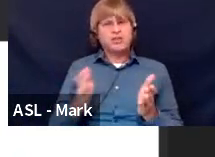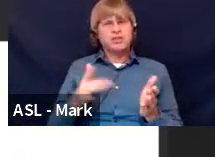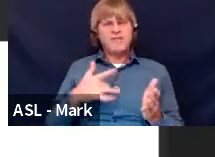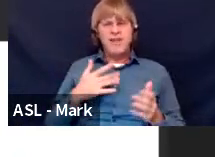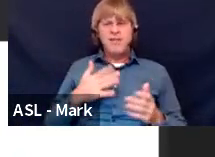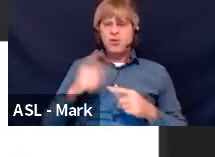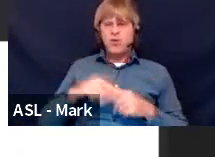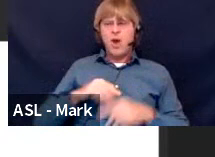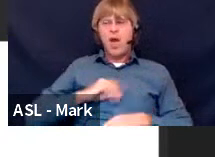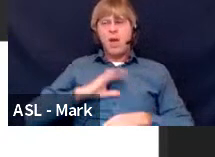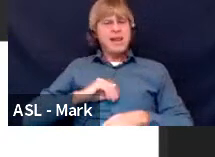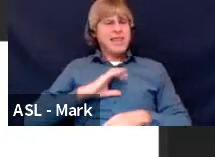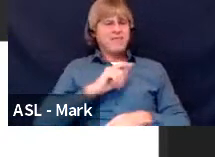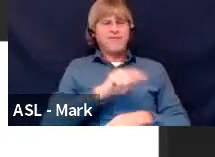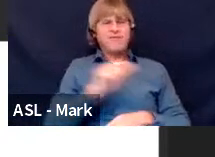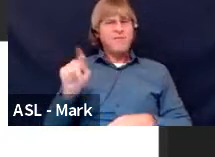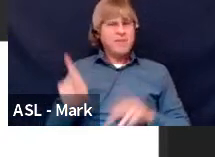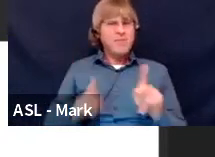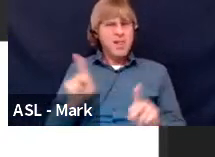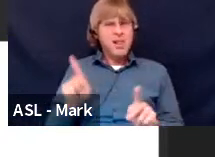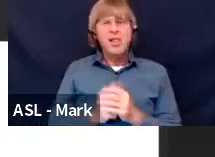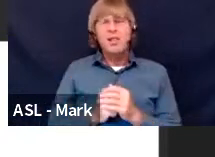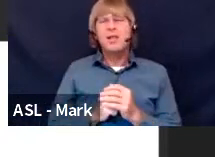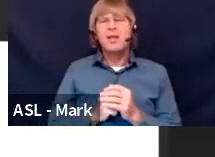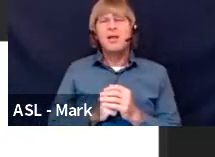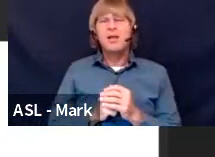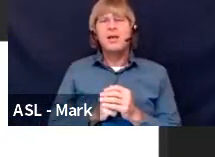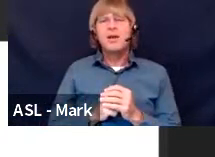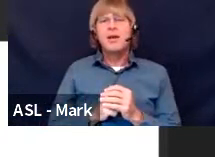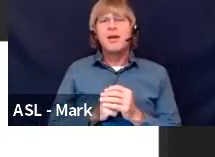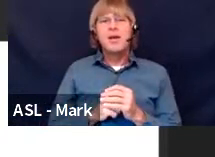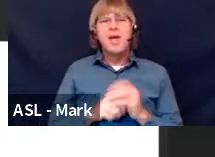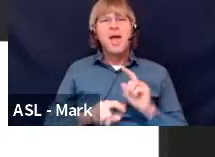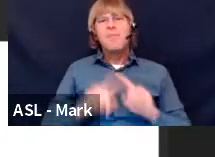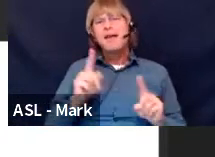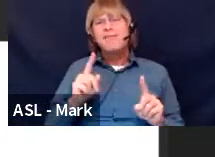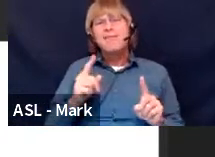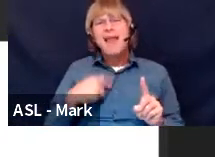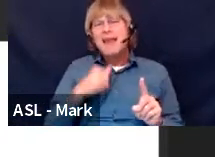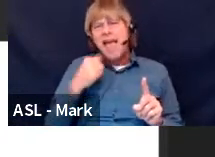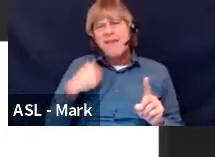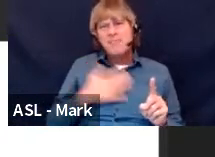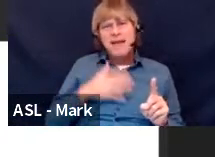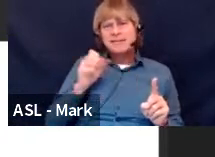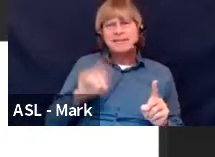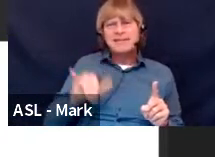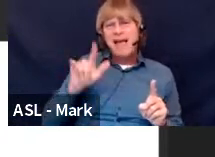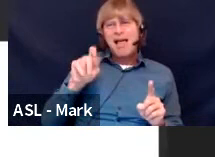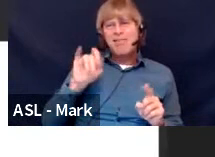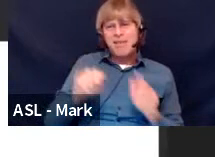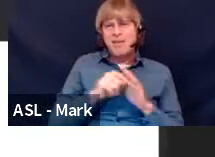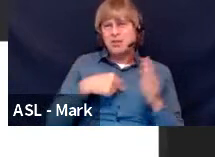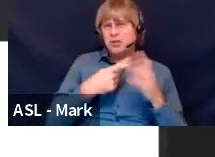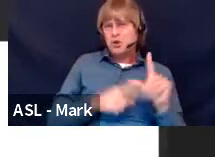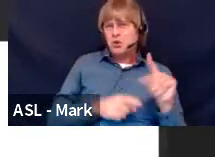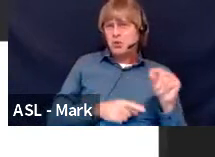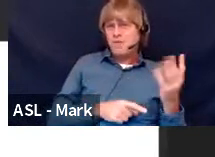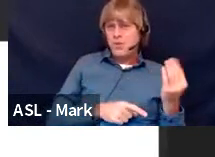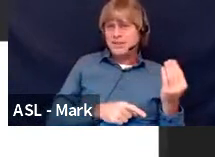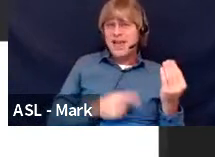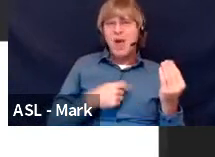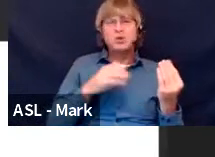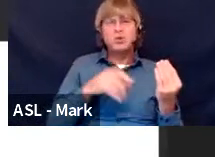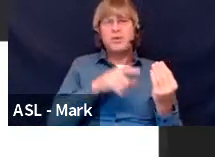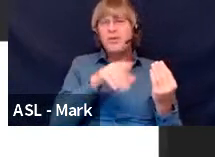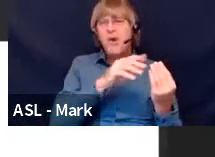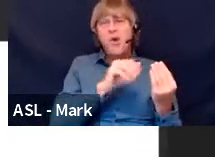uplifting people. Um, but I didn't really have a style when I started in 2014. I literally was doing that